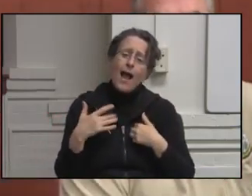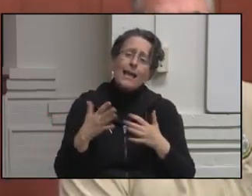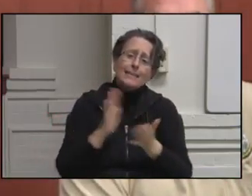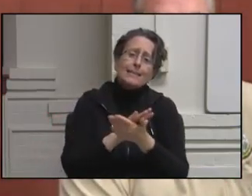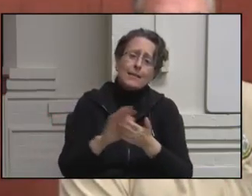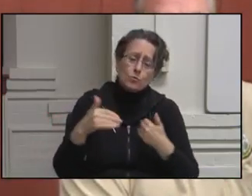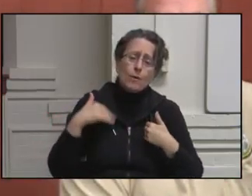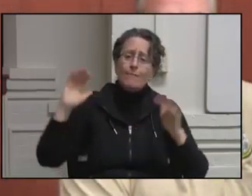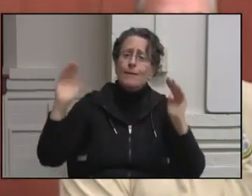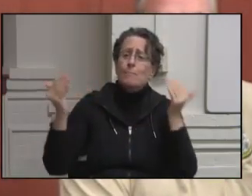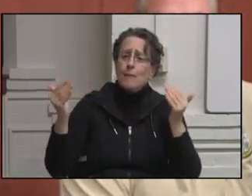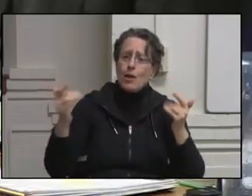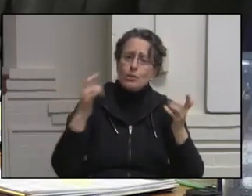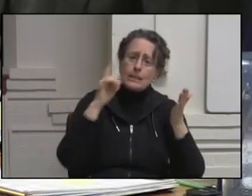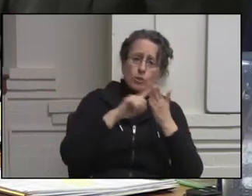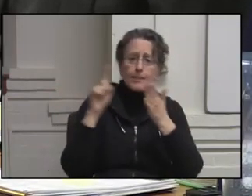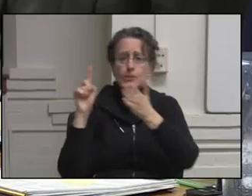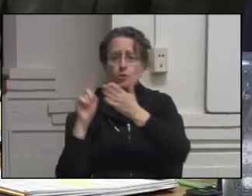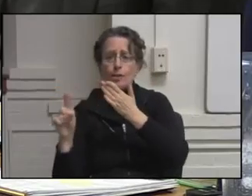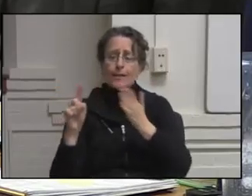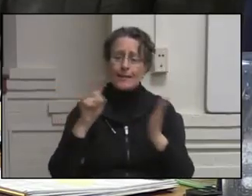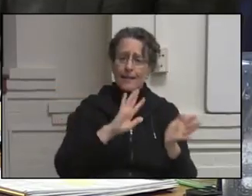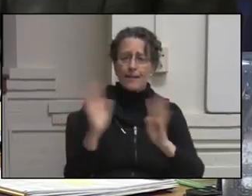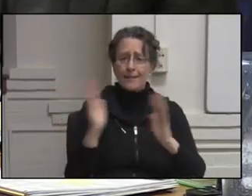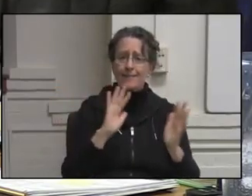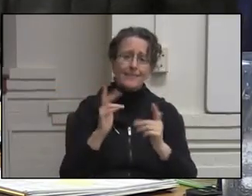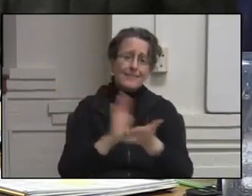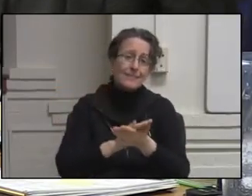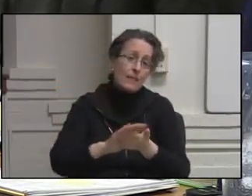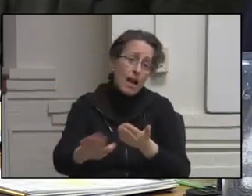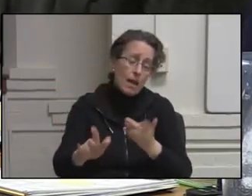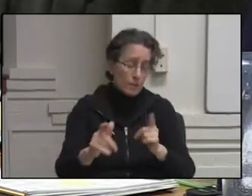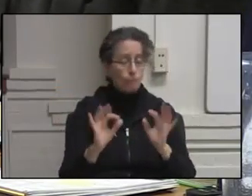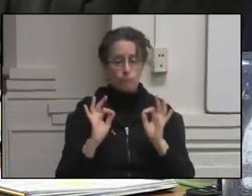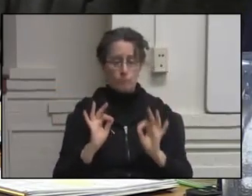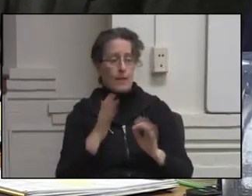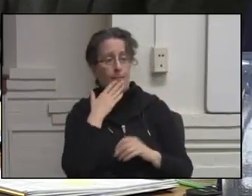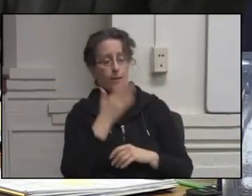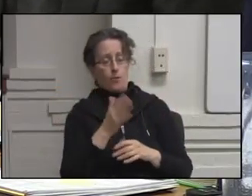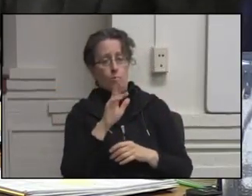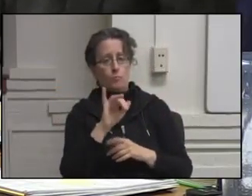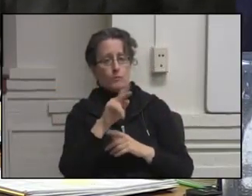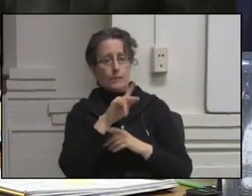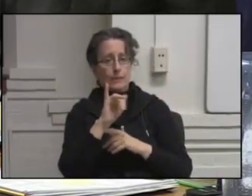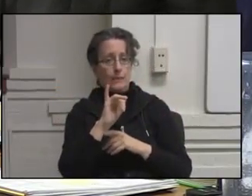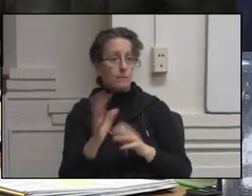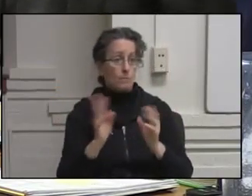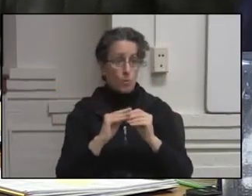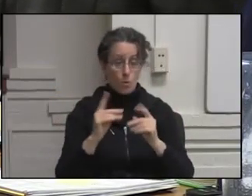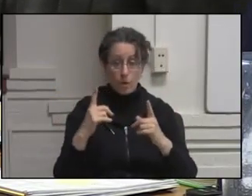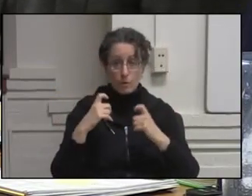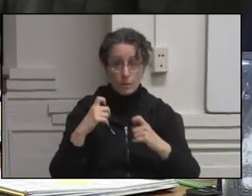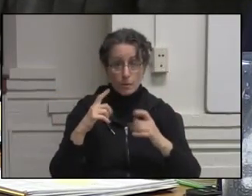enough, Brady. I hear that. Absolutely. Further questions or comments from the public?